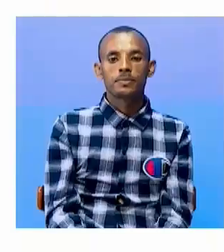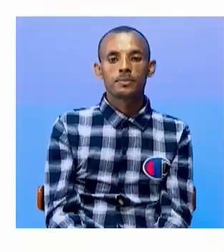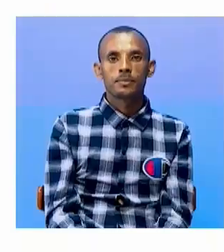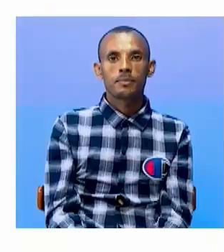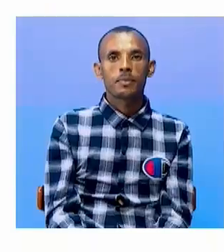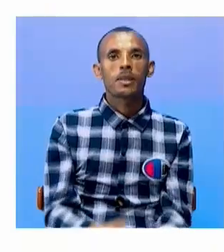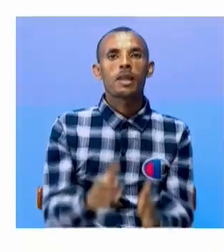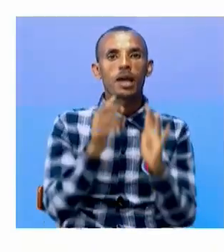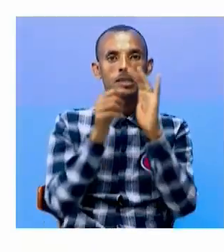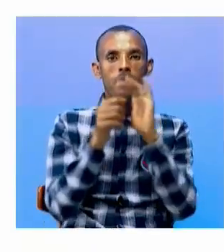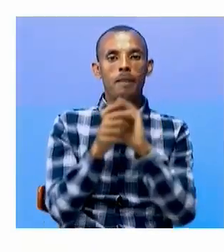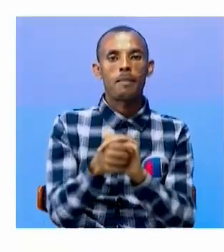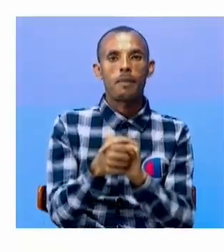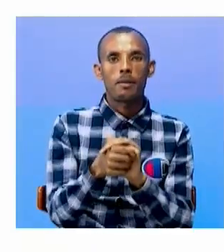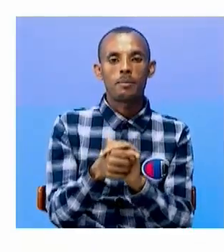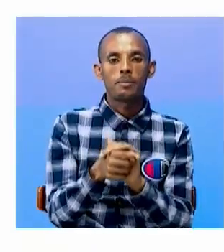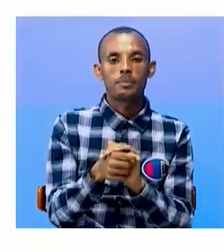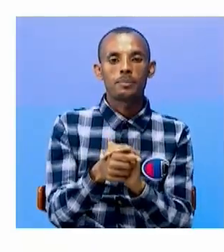Example.